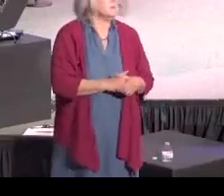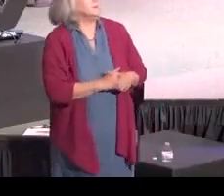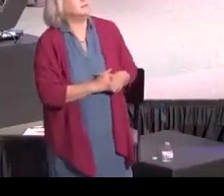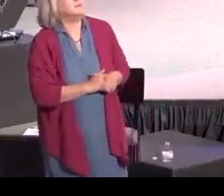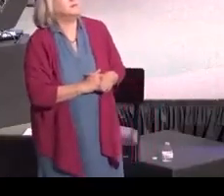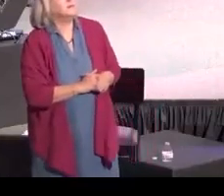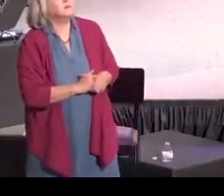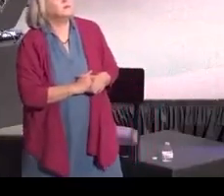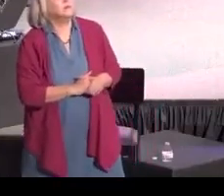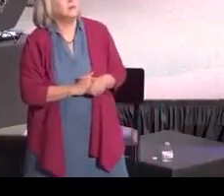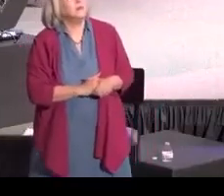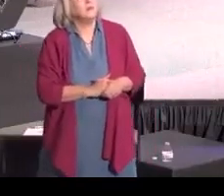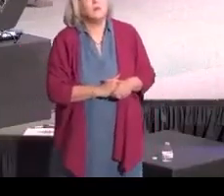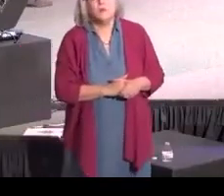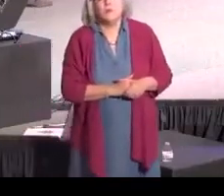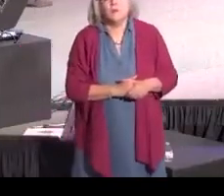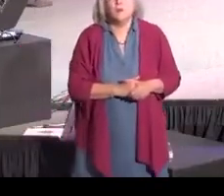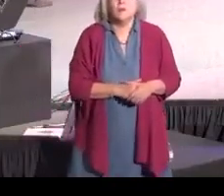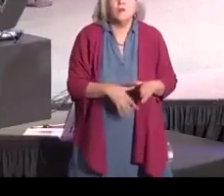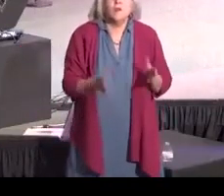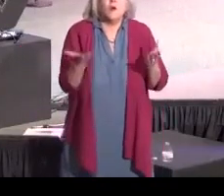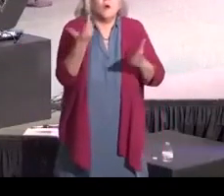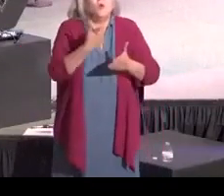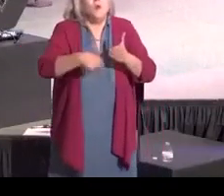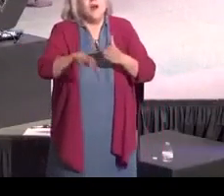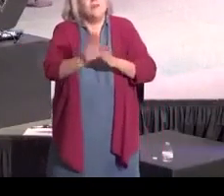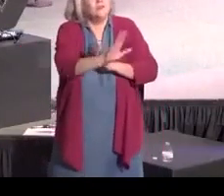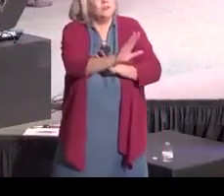your response going to be?